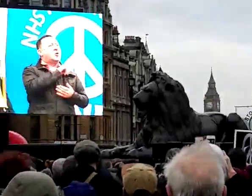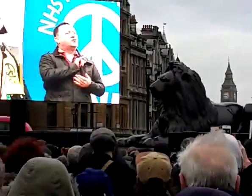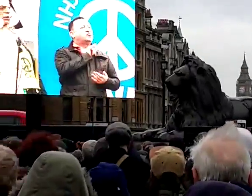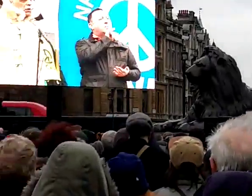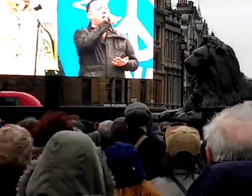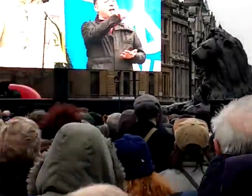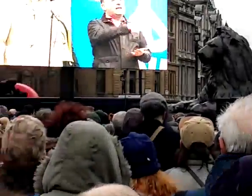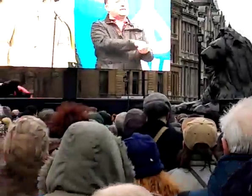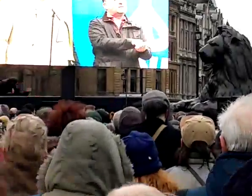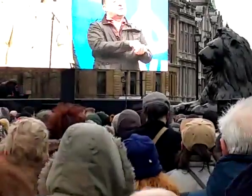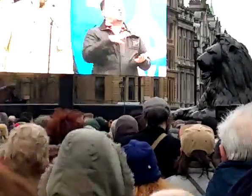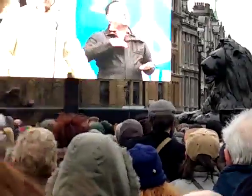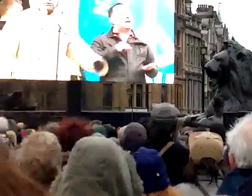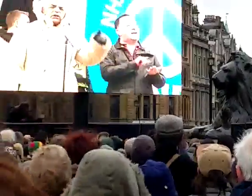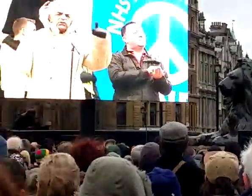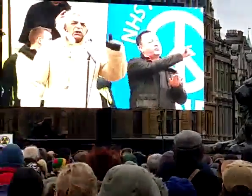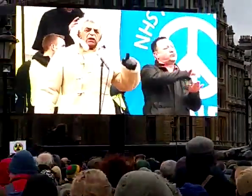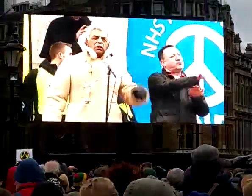ready.